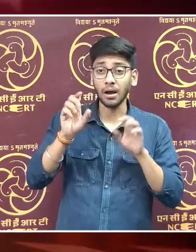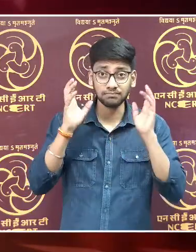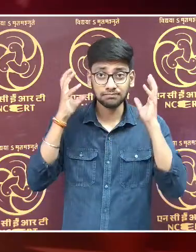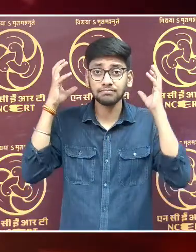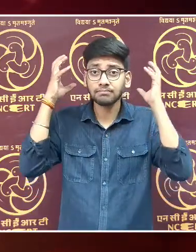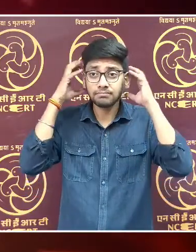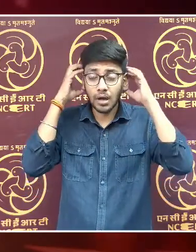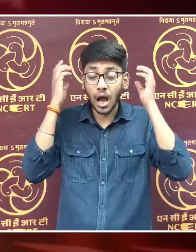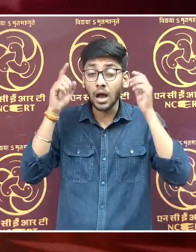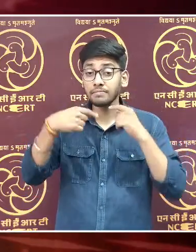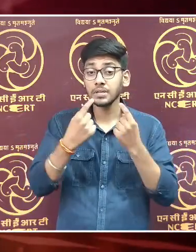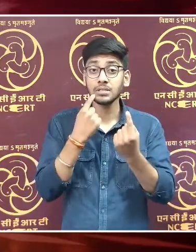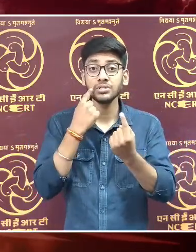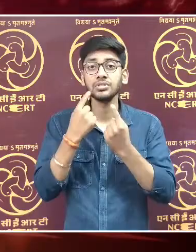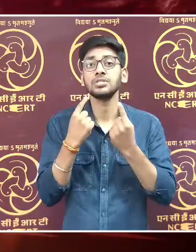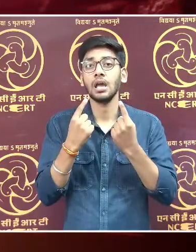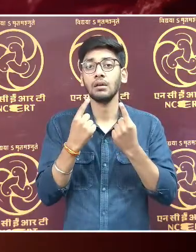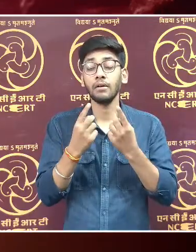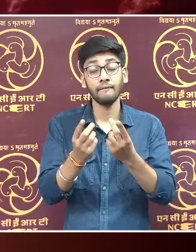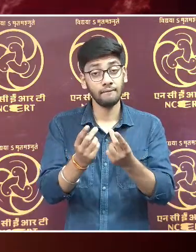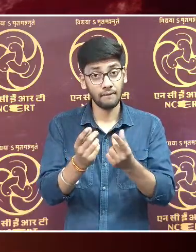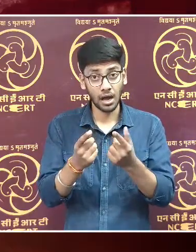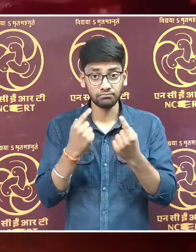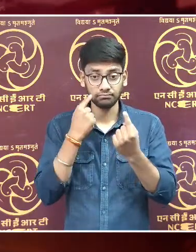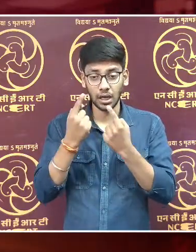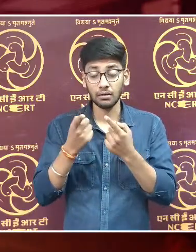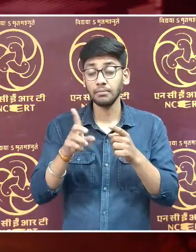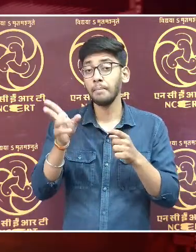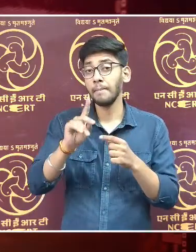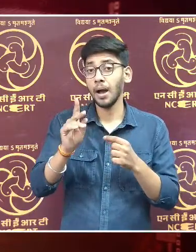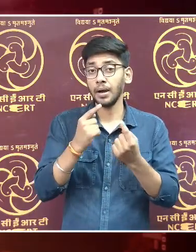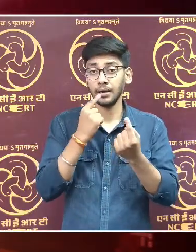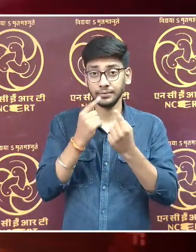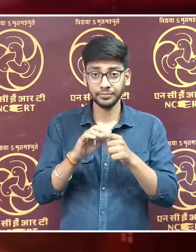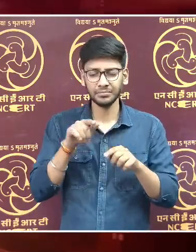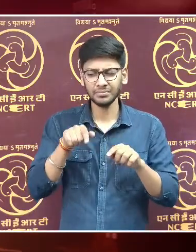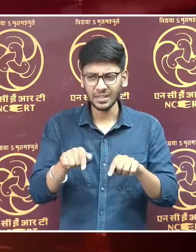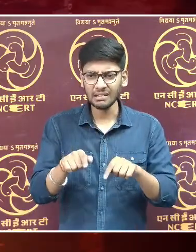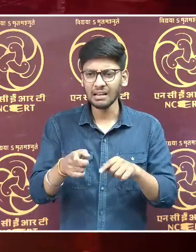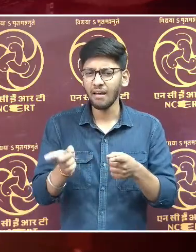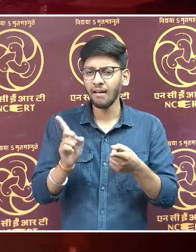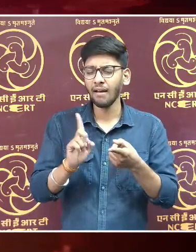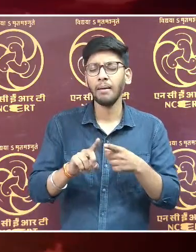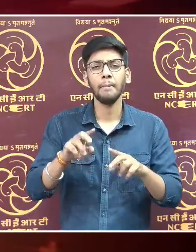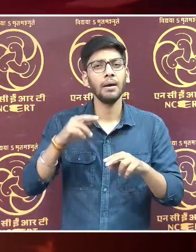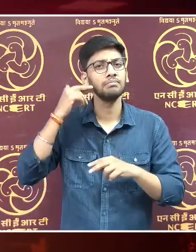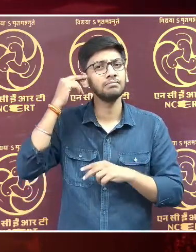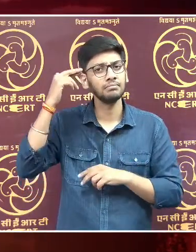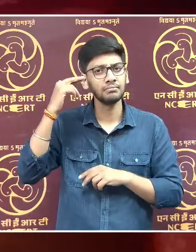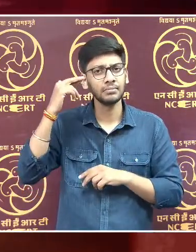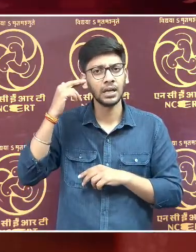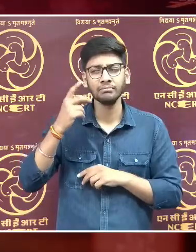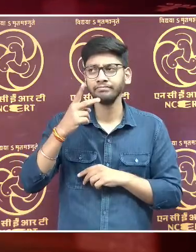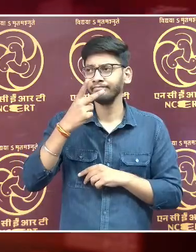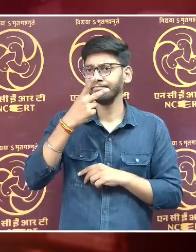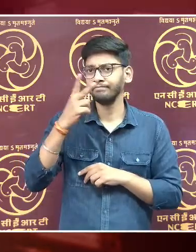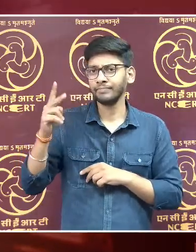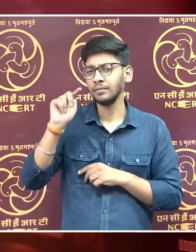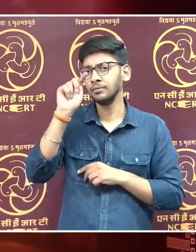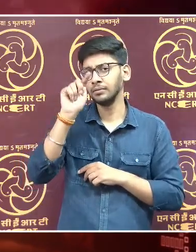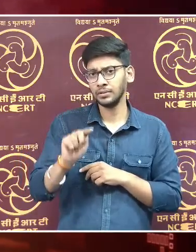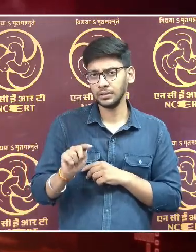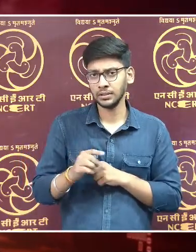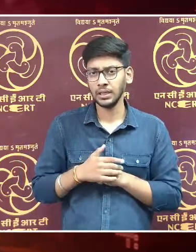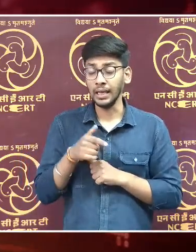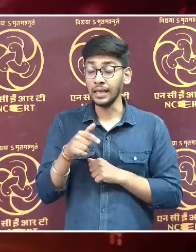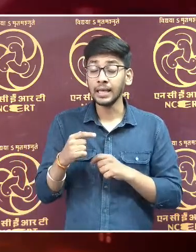checked very frequently. Okay, why this happens is there are so much of literature report